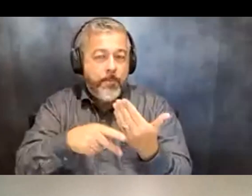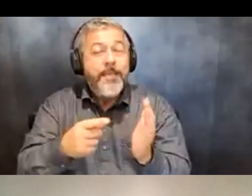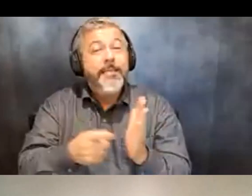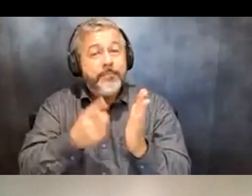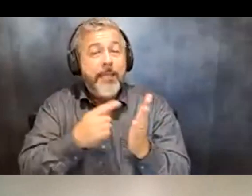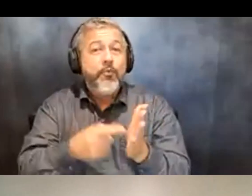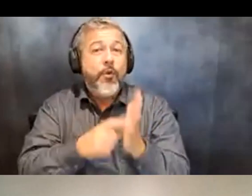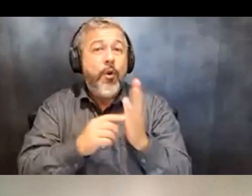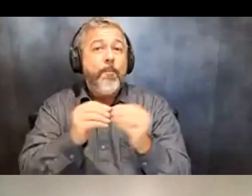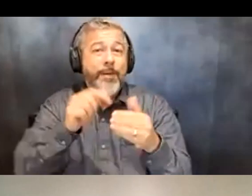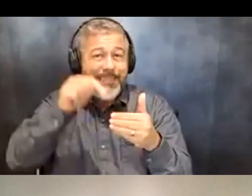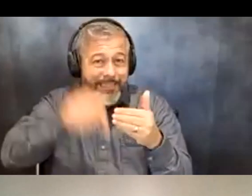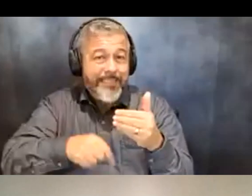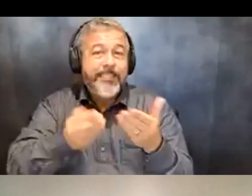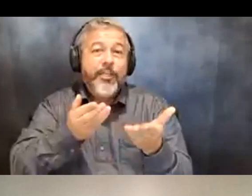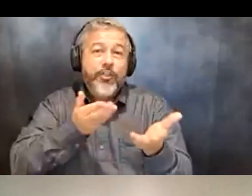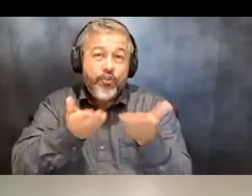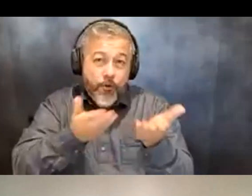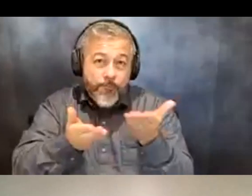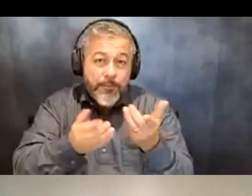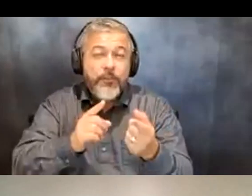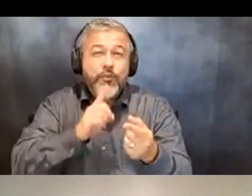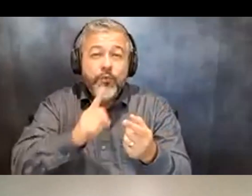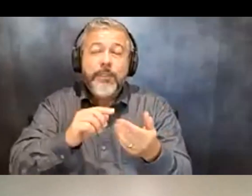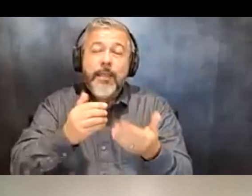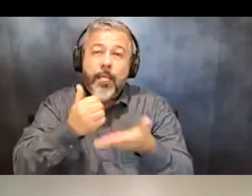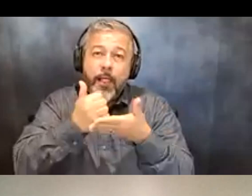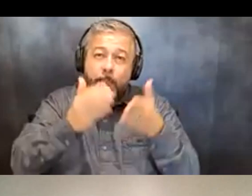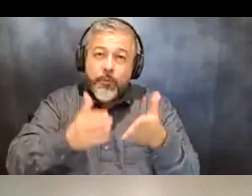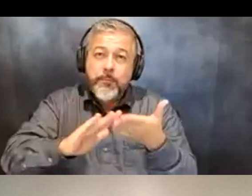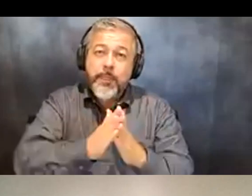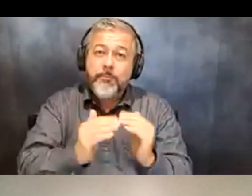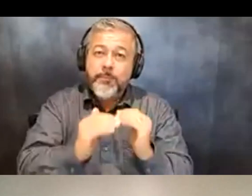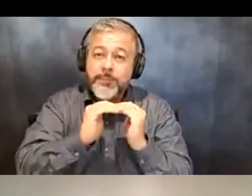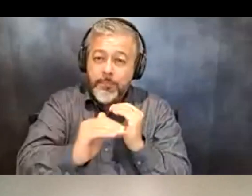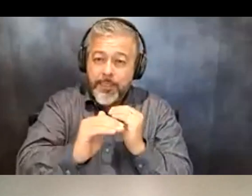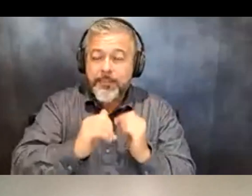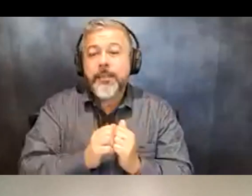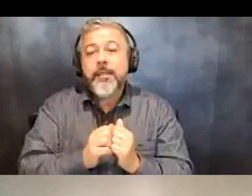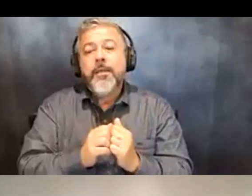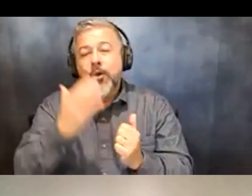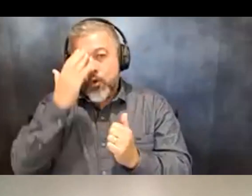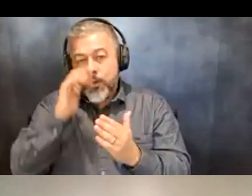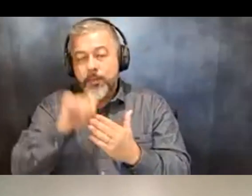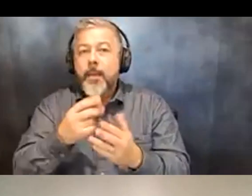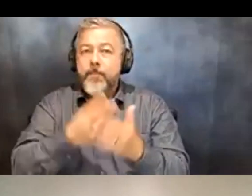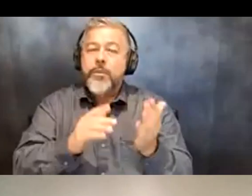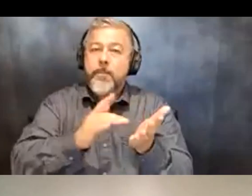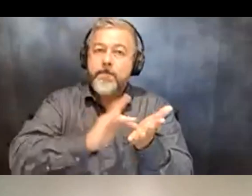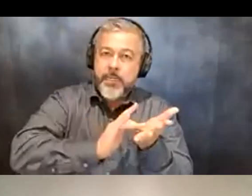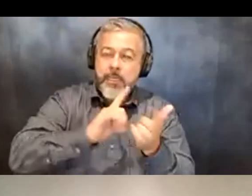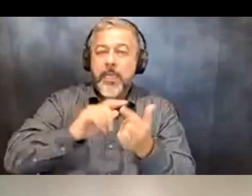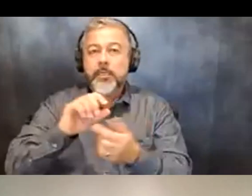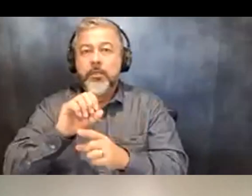more intensive service set to really stabilize individuals coming out of homelessness, knowing that they're both medically and socially